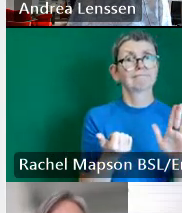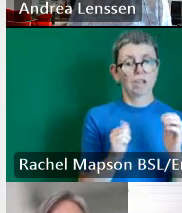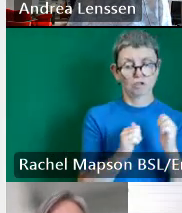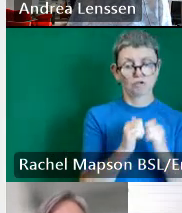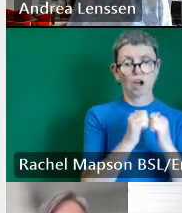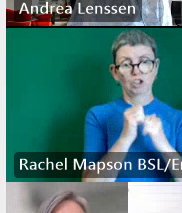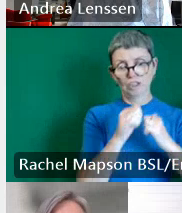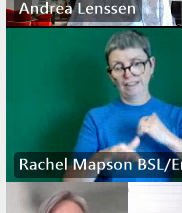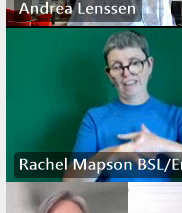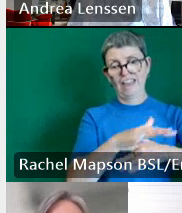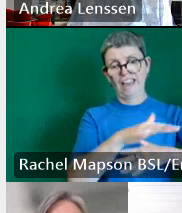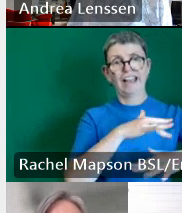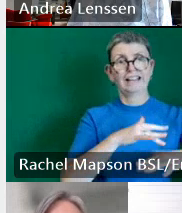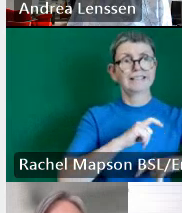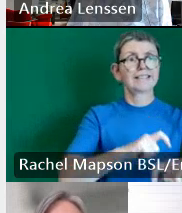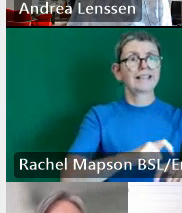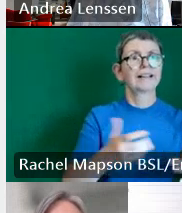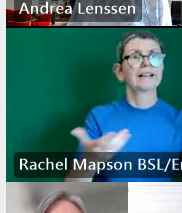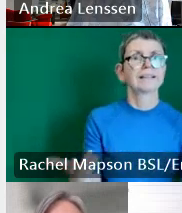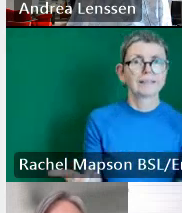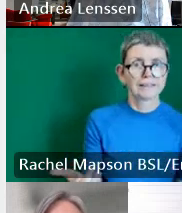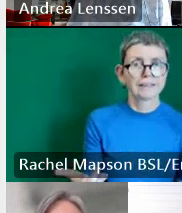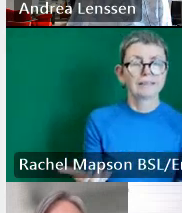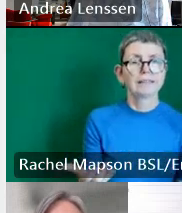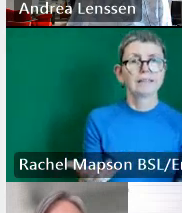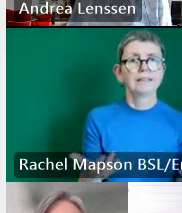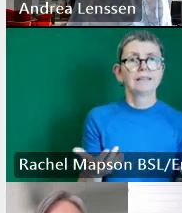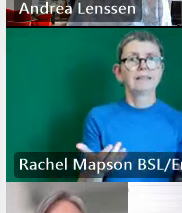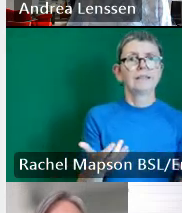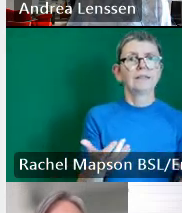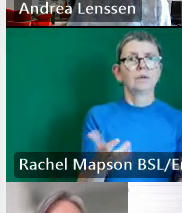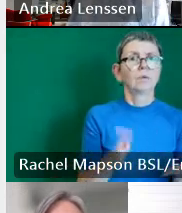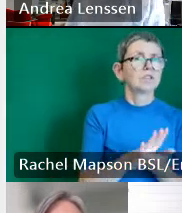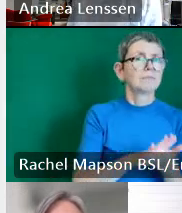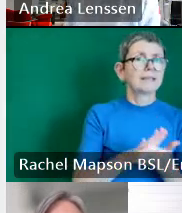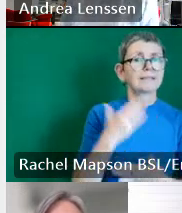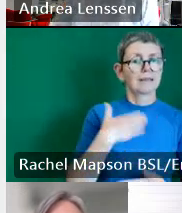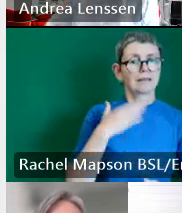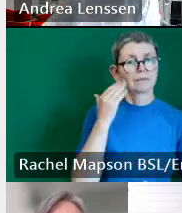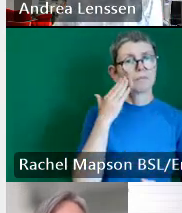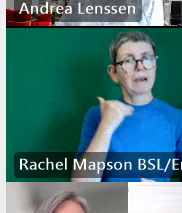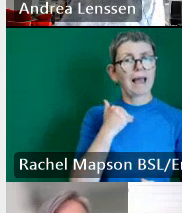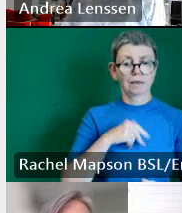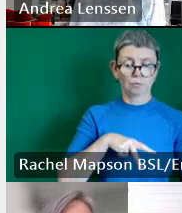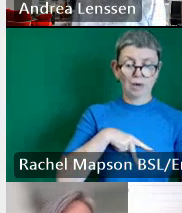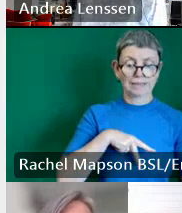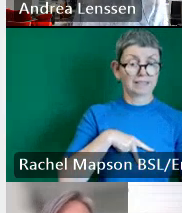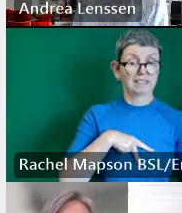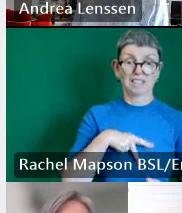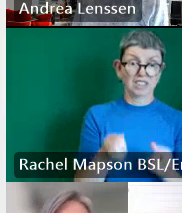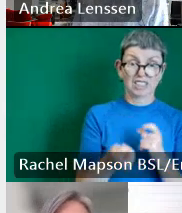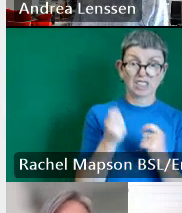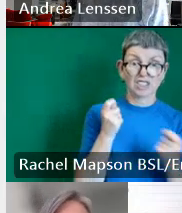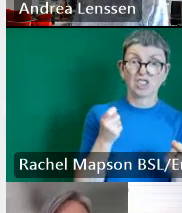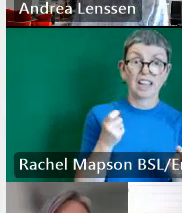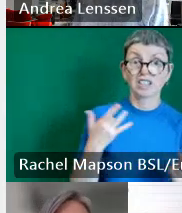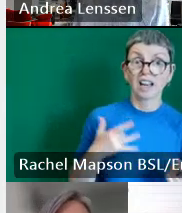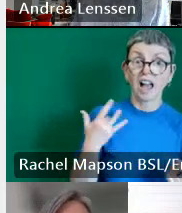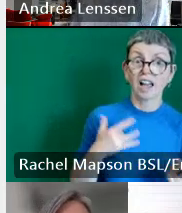place. And it clearly shows that, you know, having a Black president did not directly change the lives of